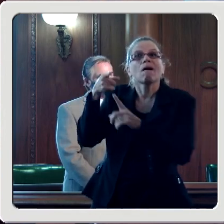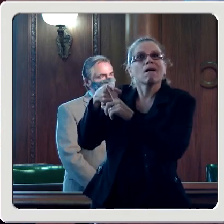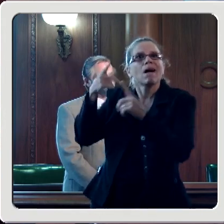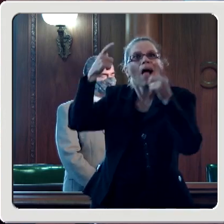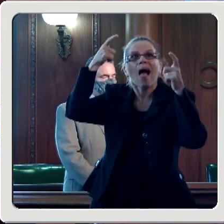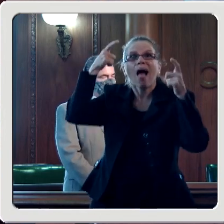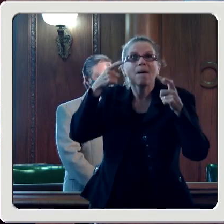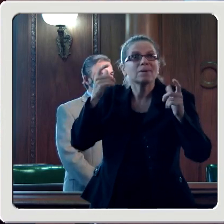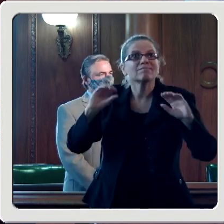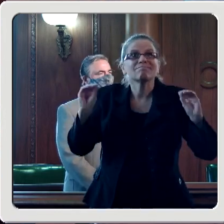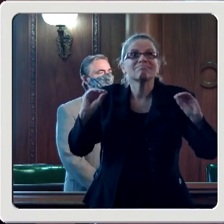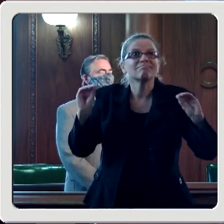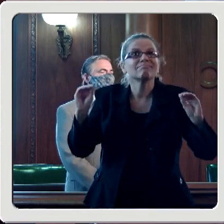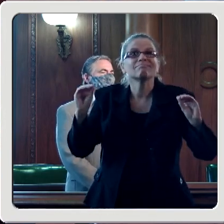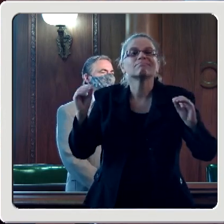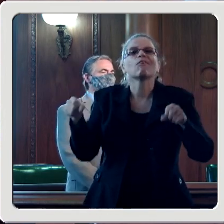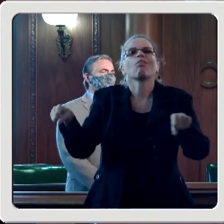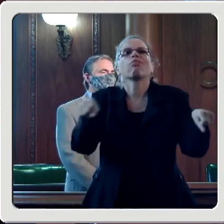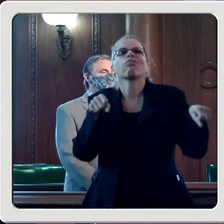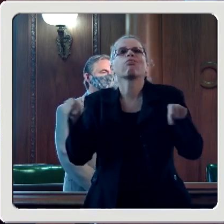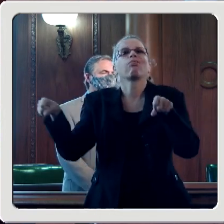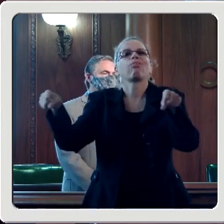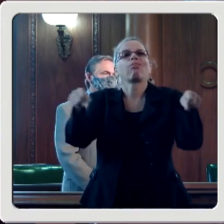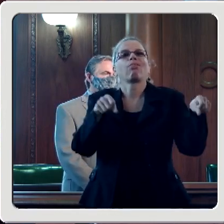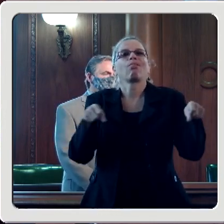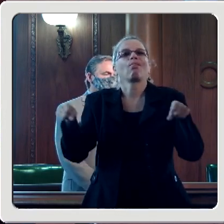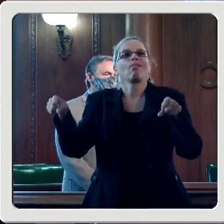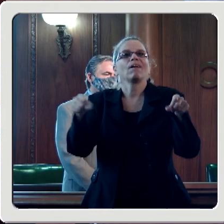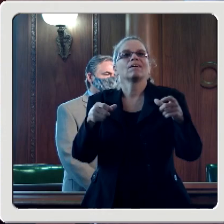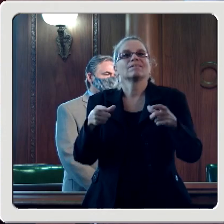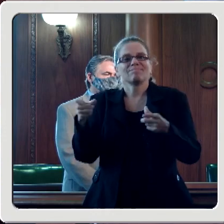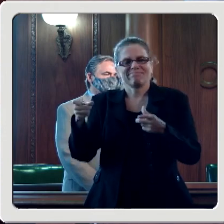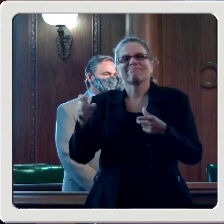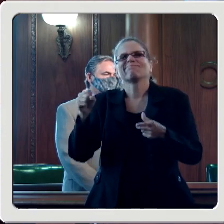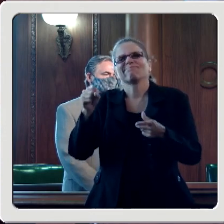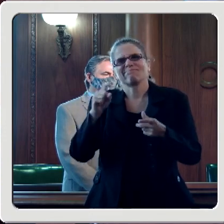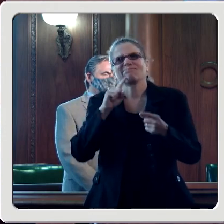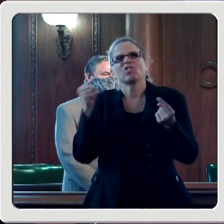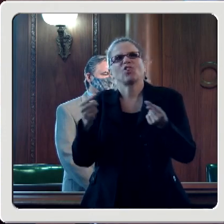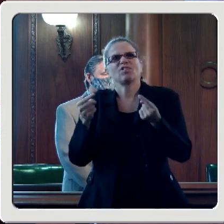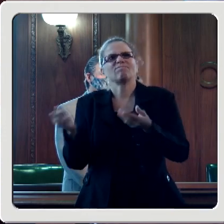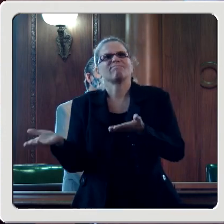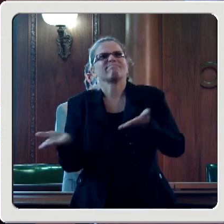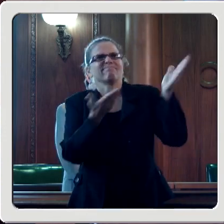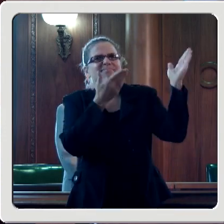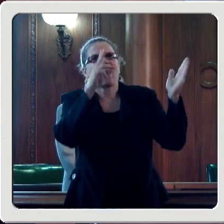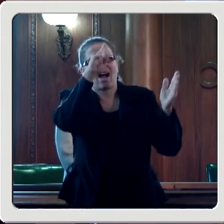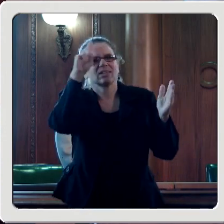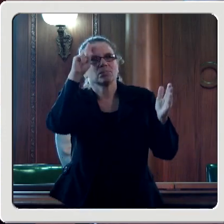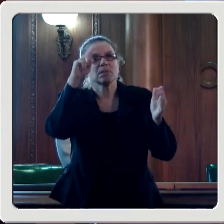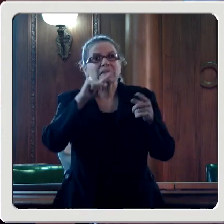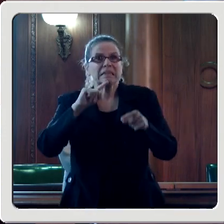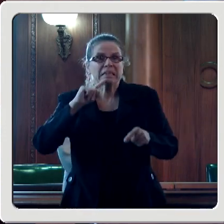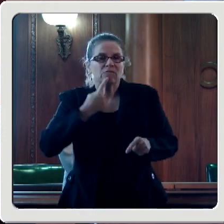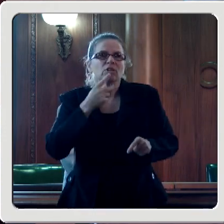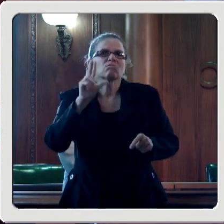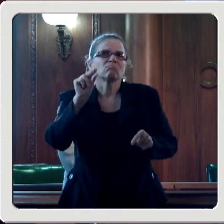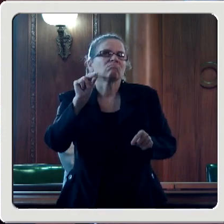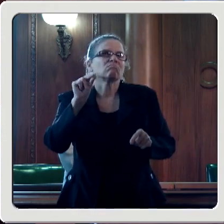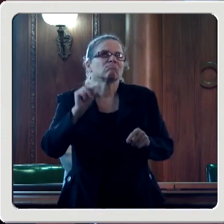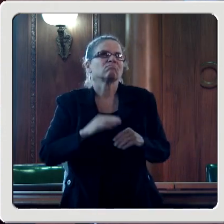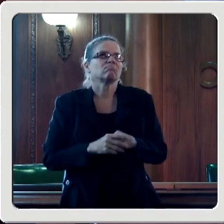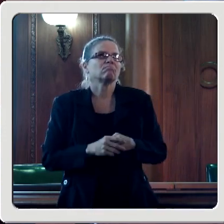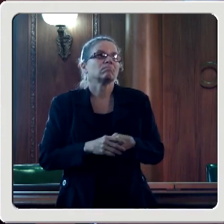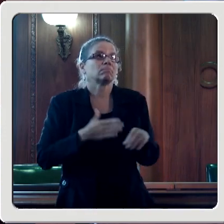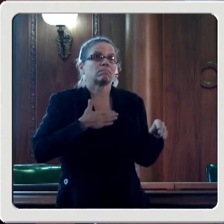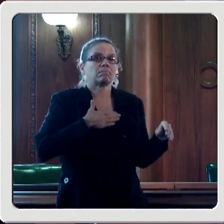in the street, and is currently, I think, still in Bay State. The anti-drag racing detail faced hundreds